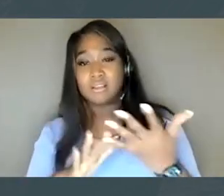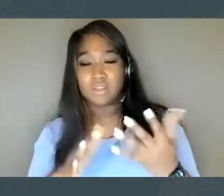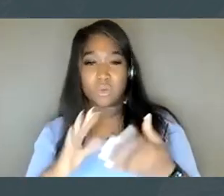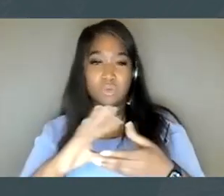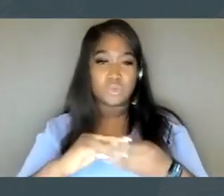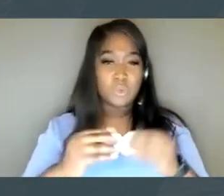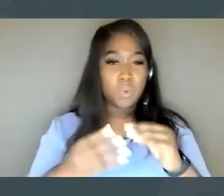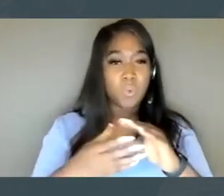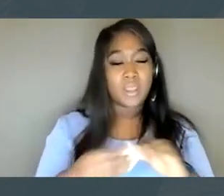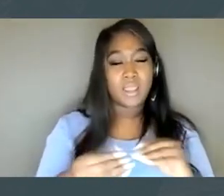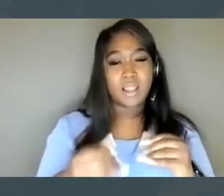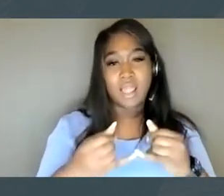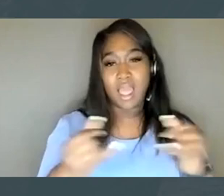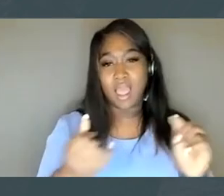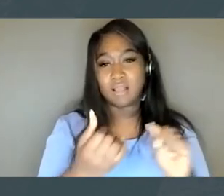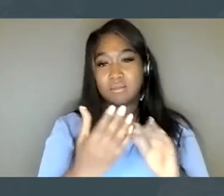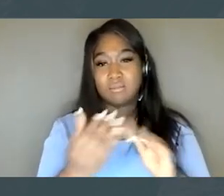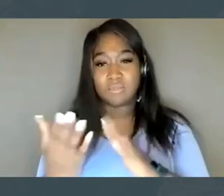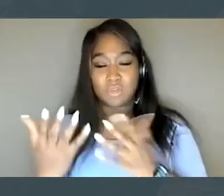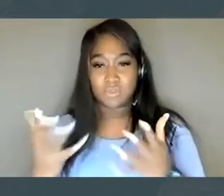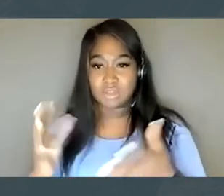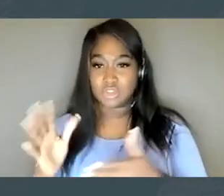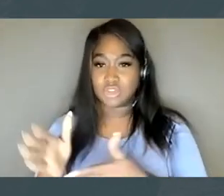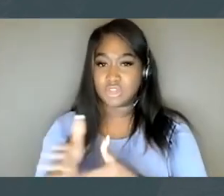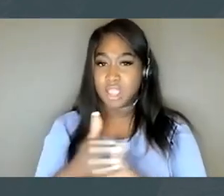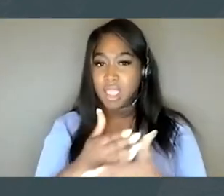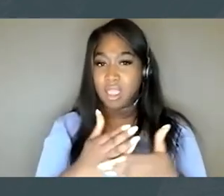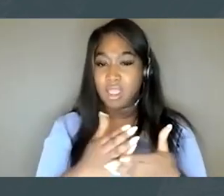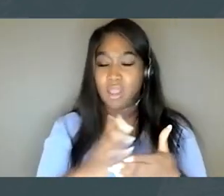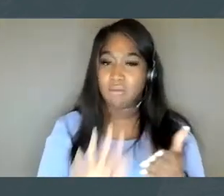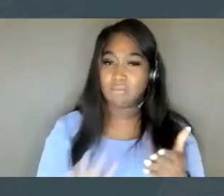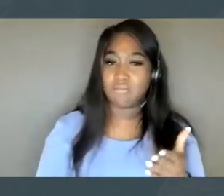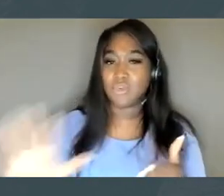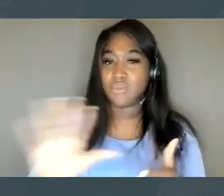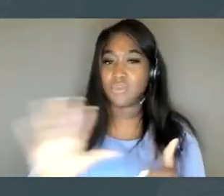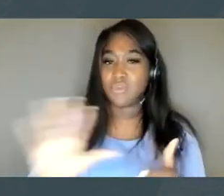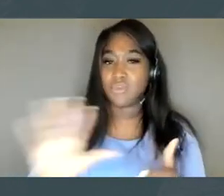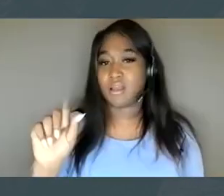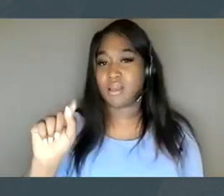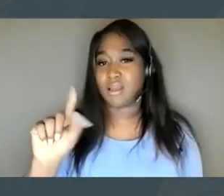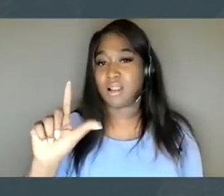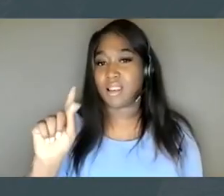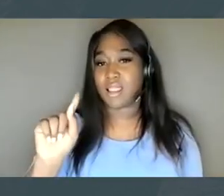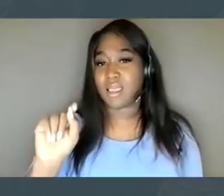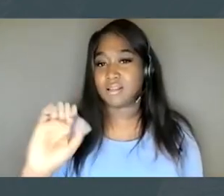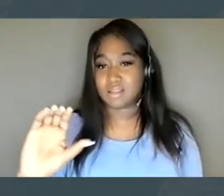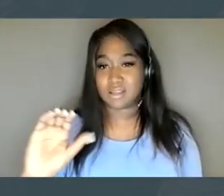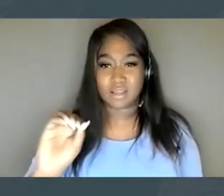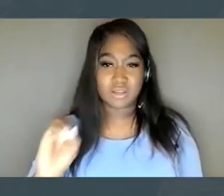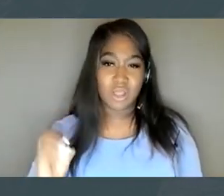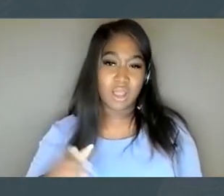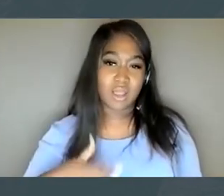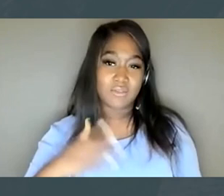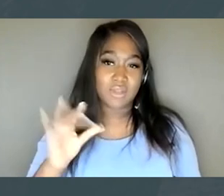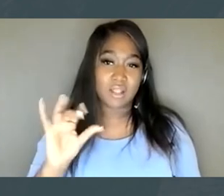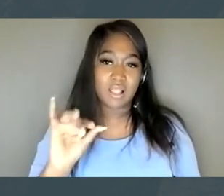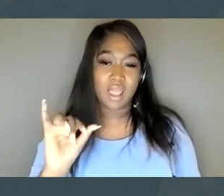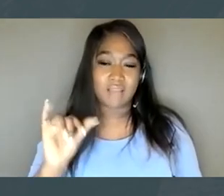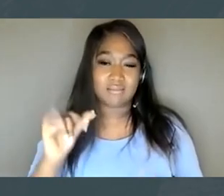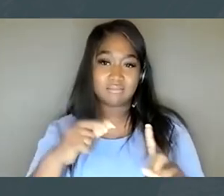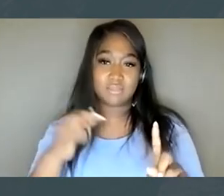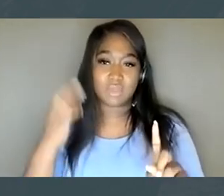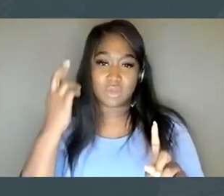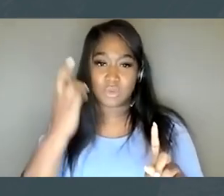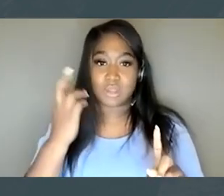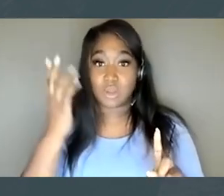storylines that are shared across the Atlantic, right? Mm-hmm. So I feel that there's, and this is why, you know, thinking of the